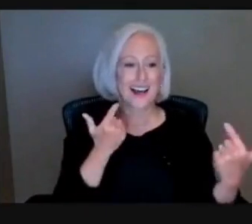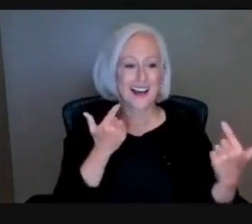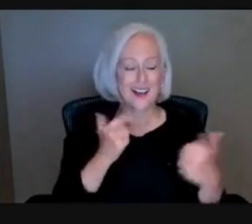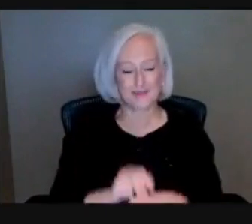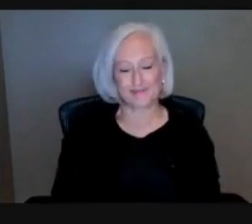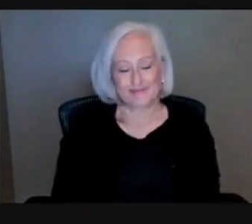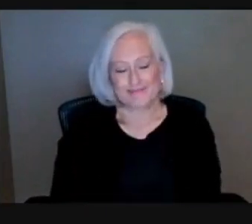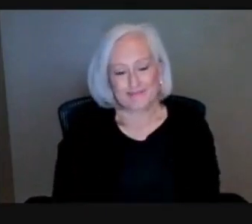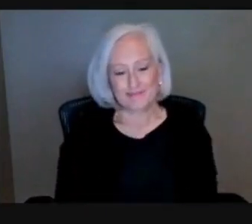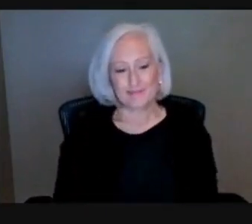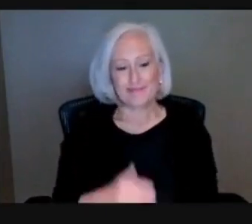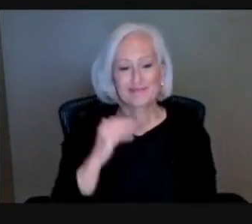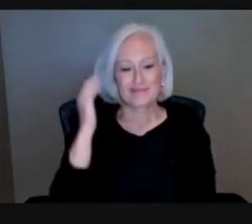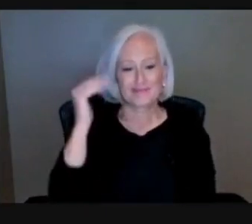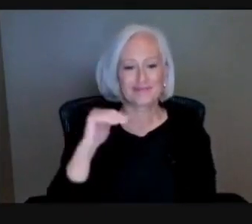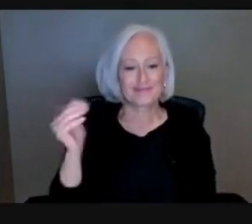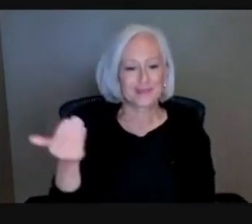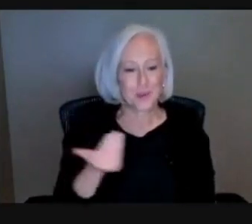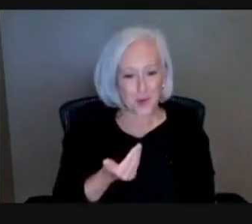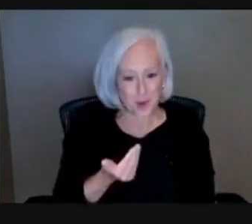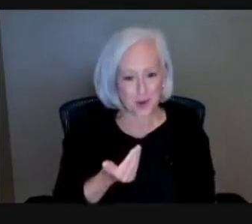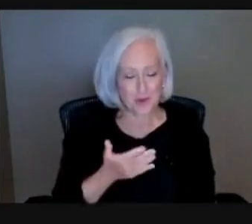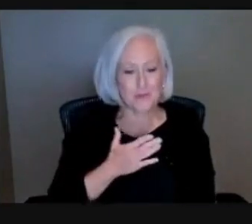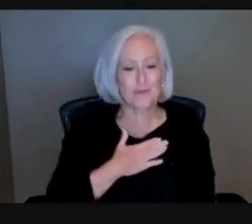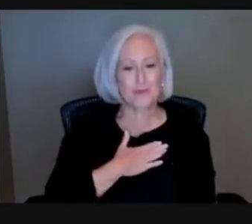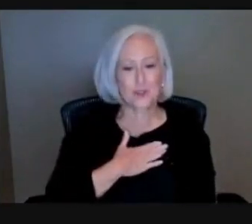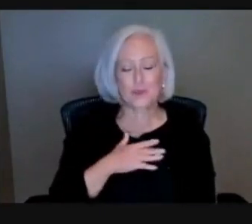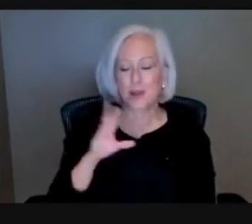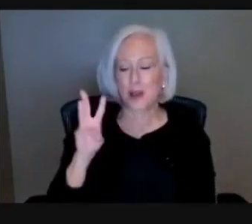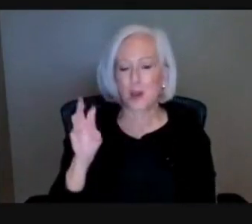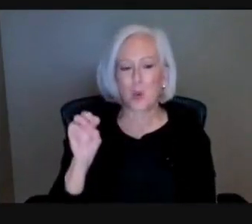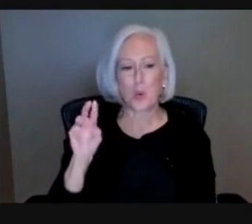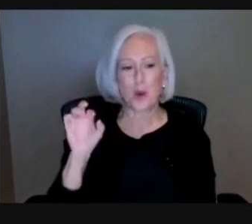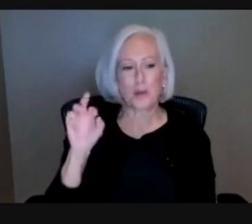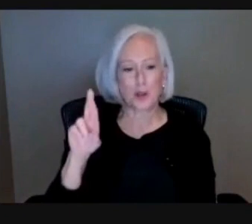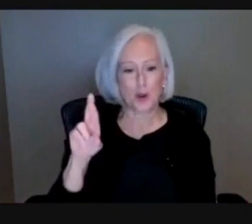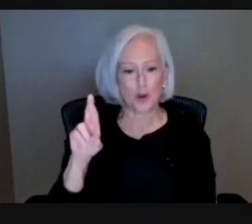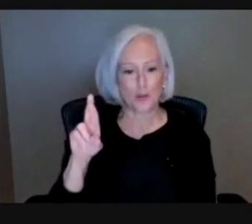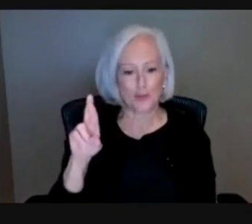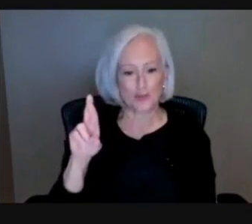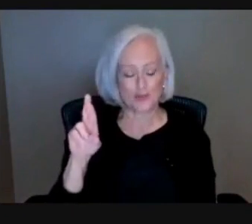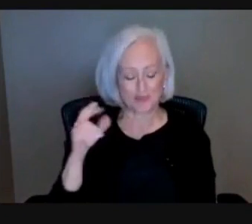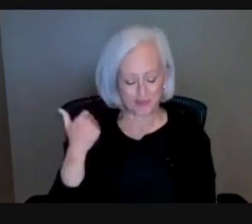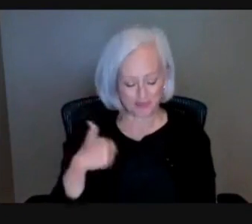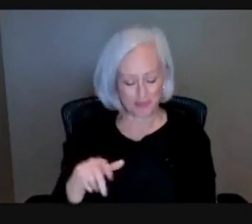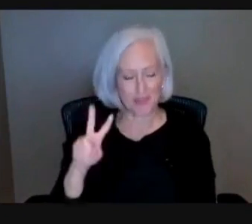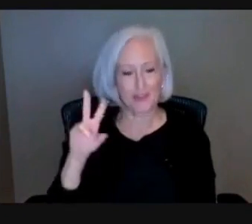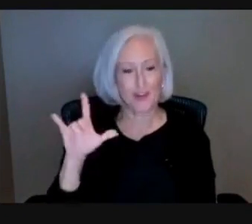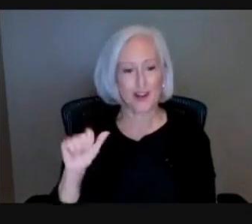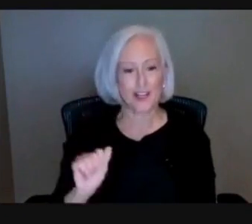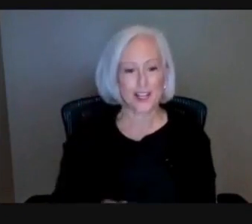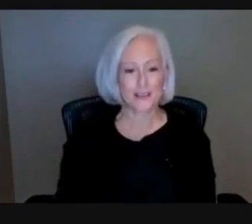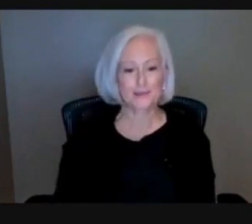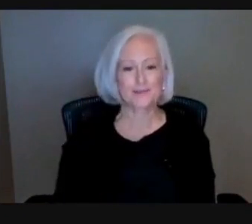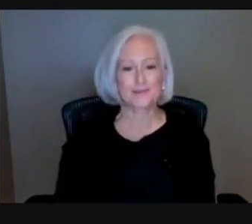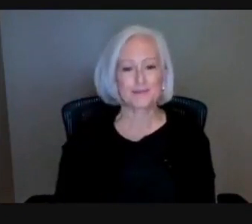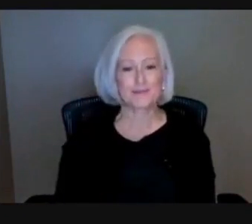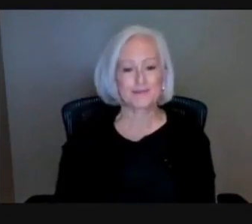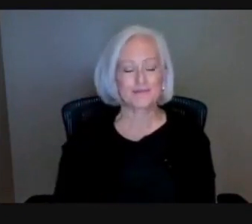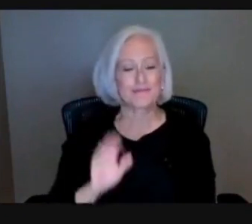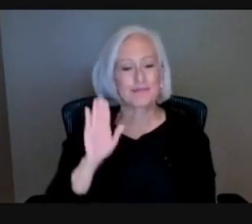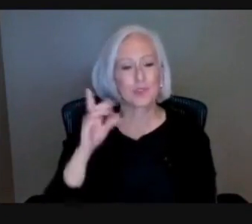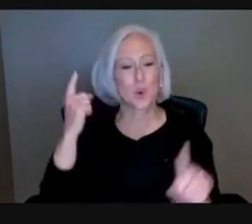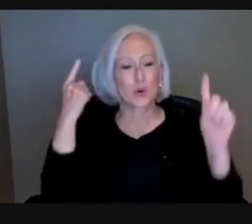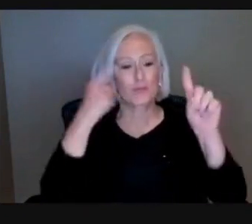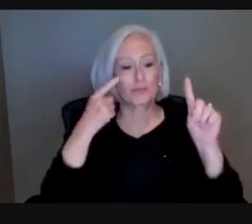All right, so welcome to my webinar. Again, Veronica De La Cruz. What our objectives are, what your objectives are for